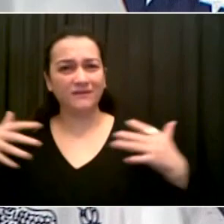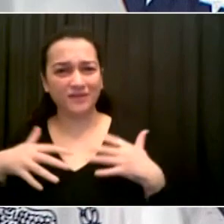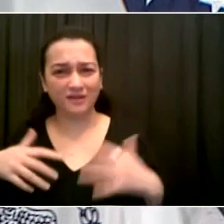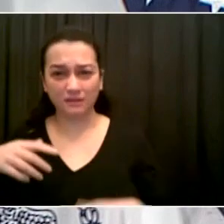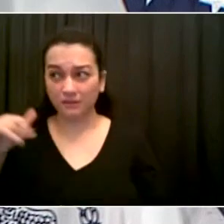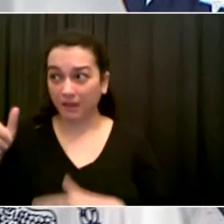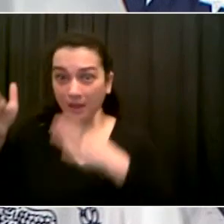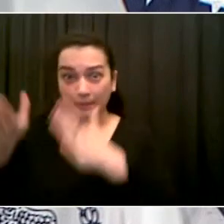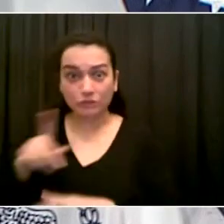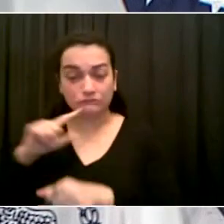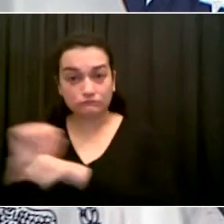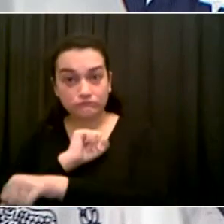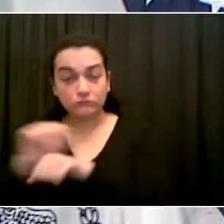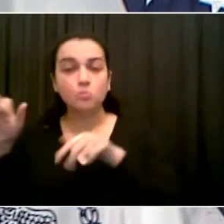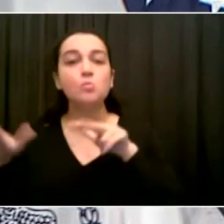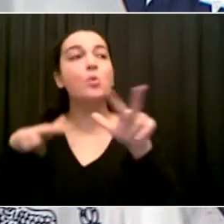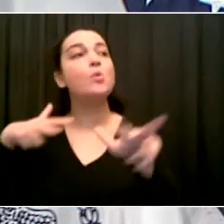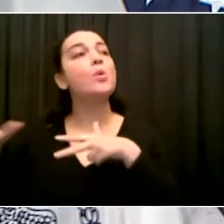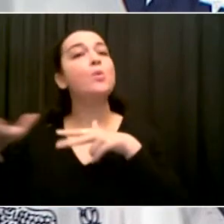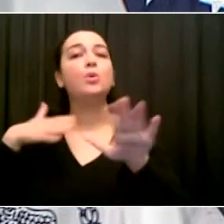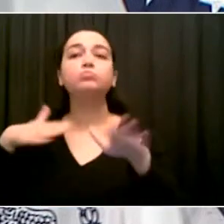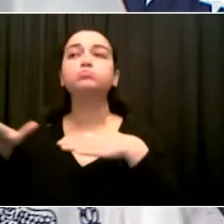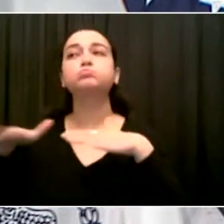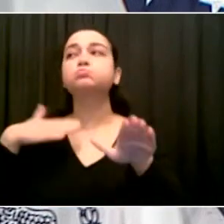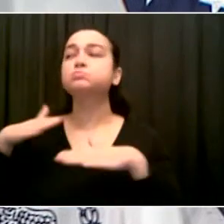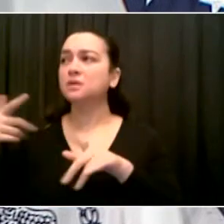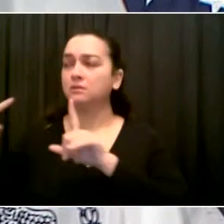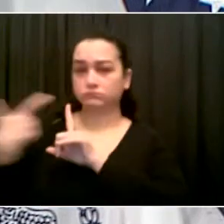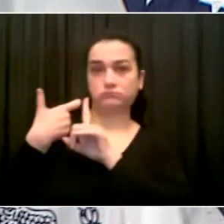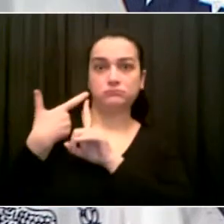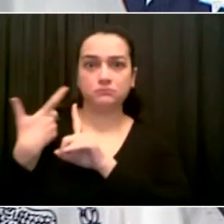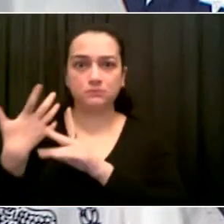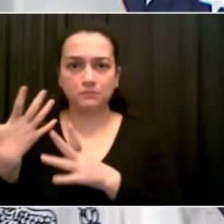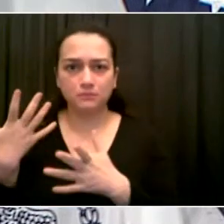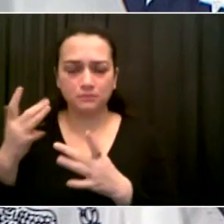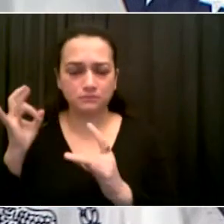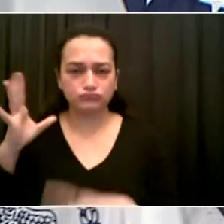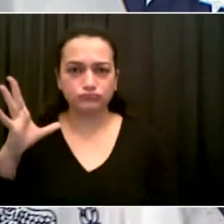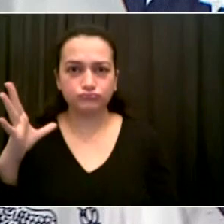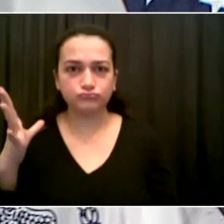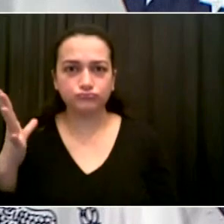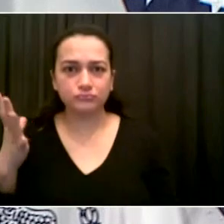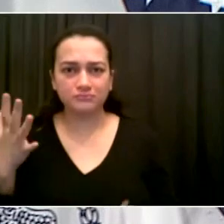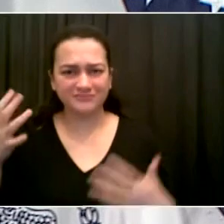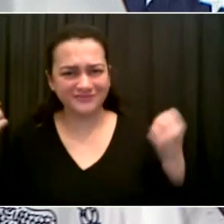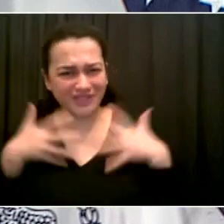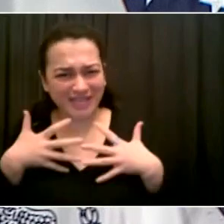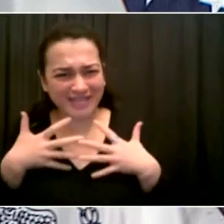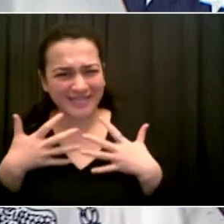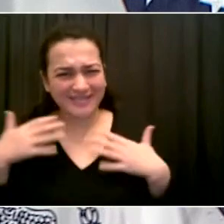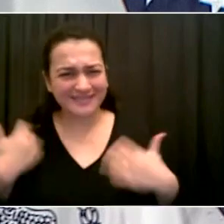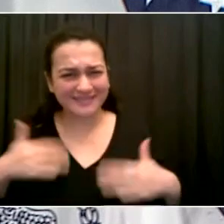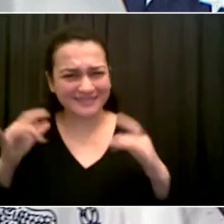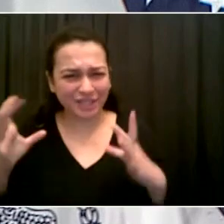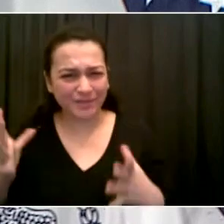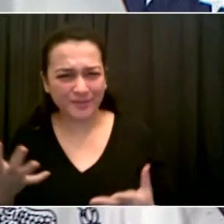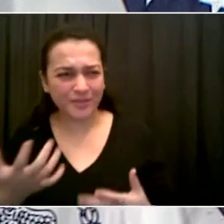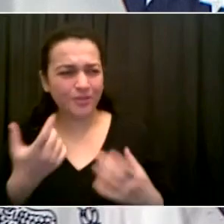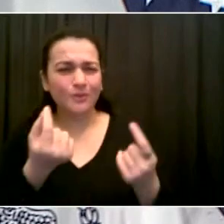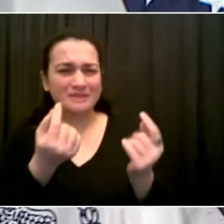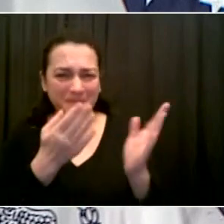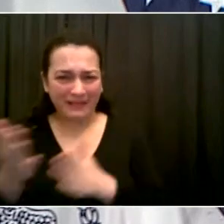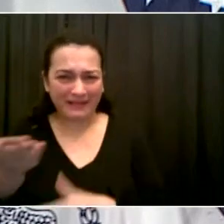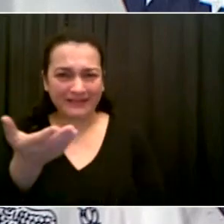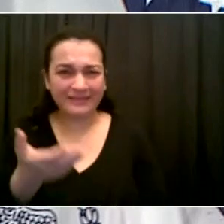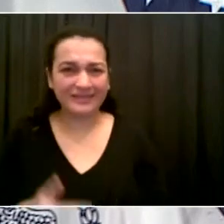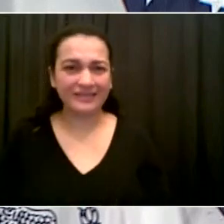neighborhoods that are actually hardest hit by crime in the pandemic. So what are you doing about that? Juliet, again, I've talked